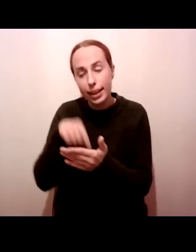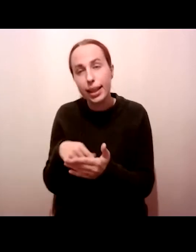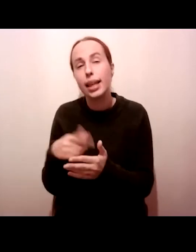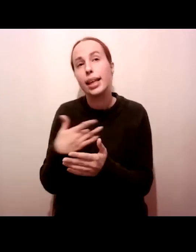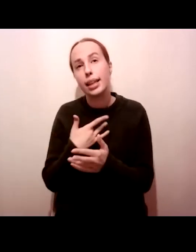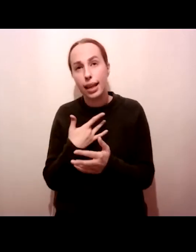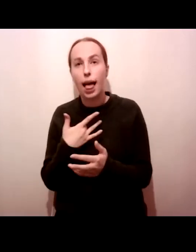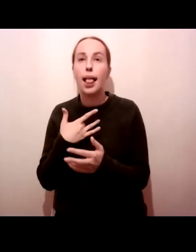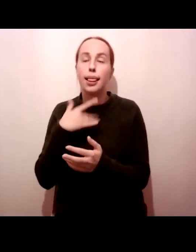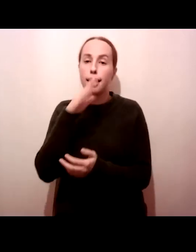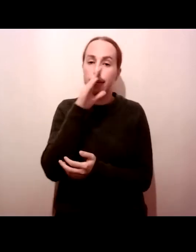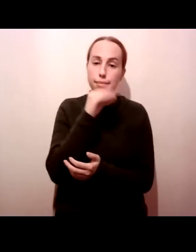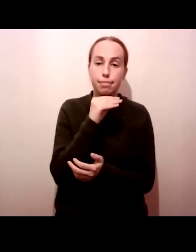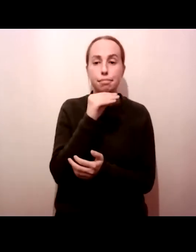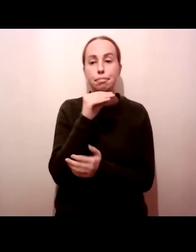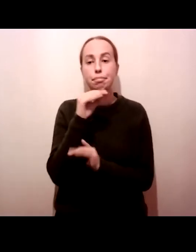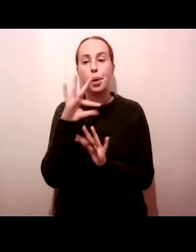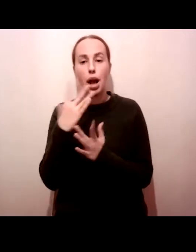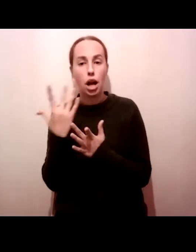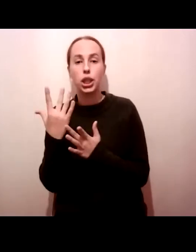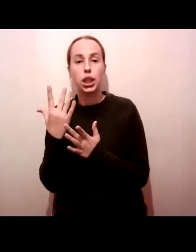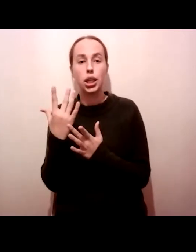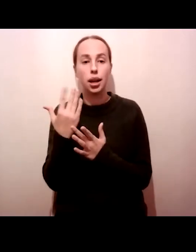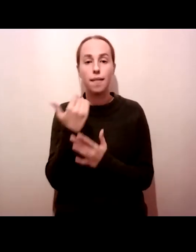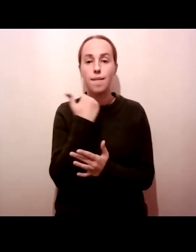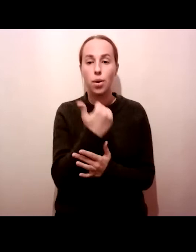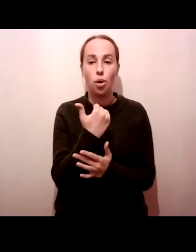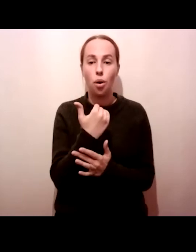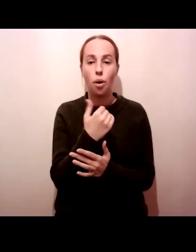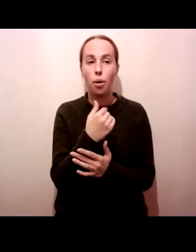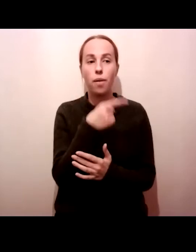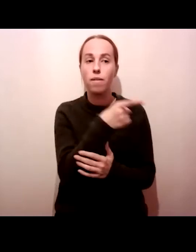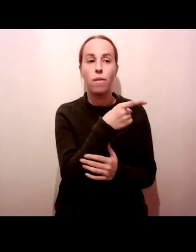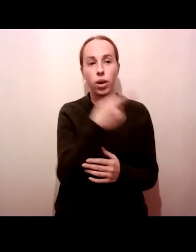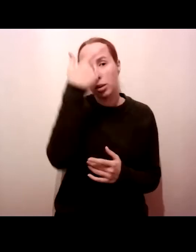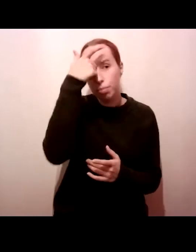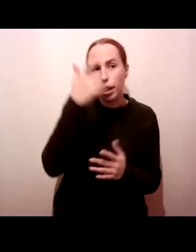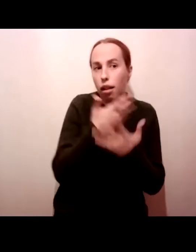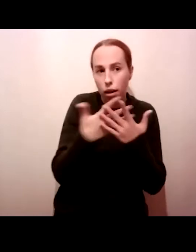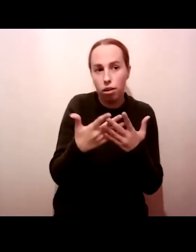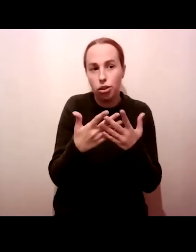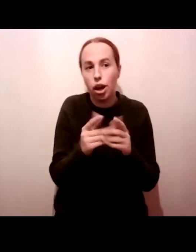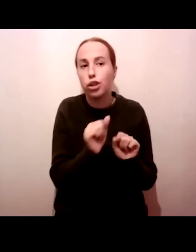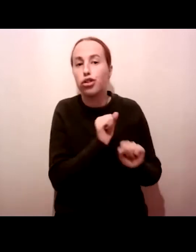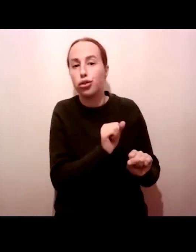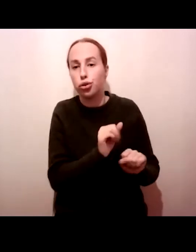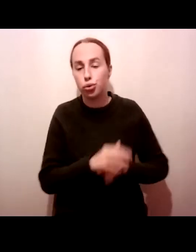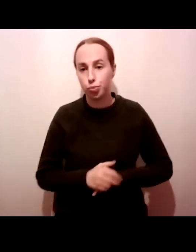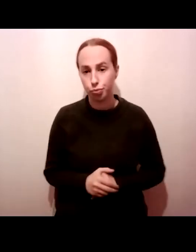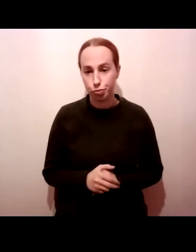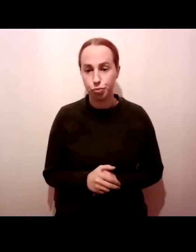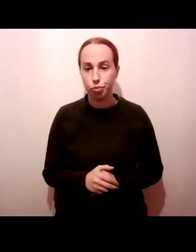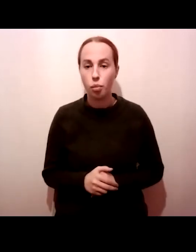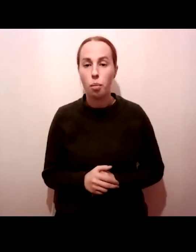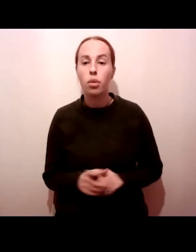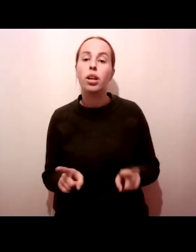find a better way of telling and revealing his orientation to their parents in order to avoid a negative reaction of